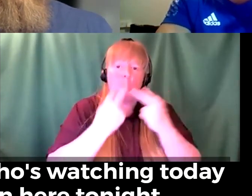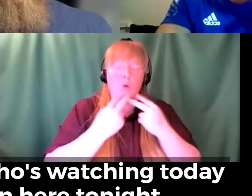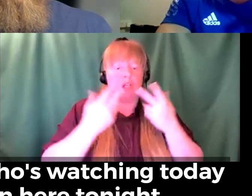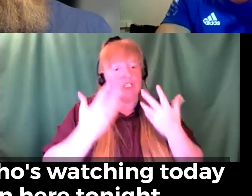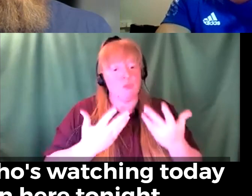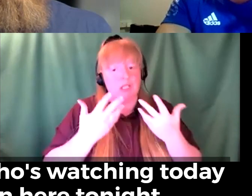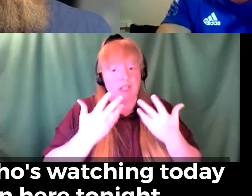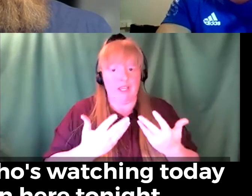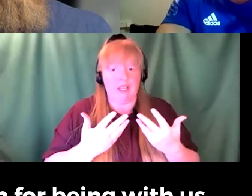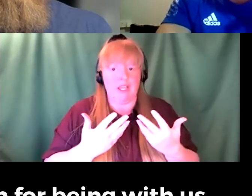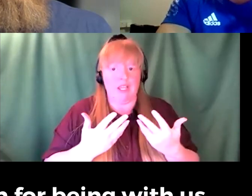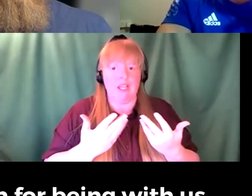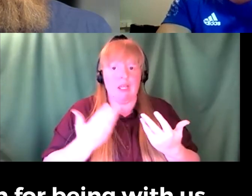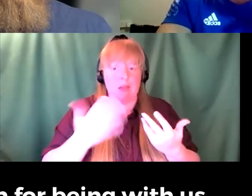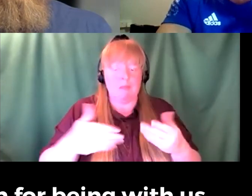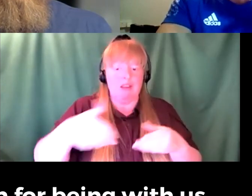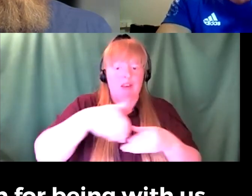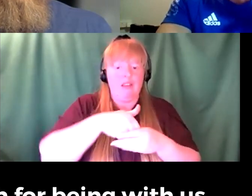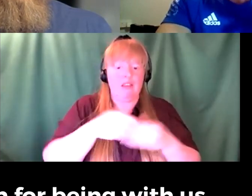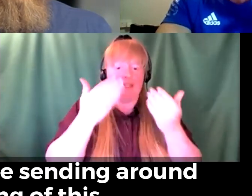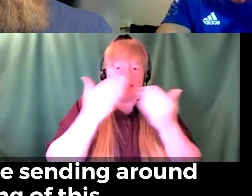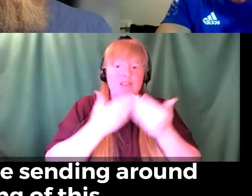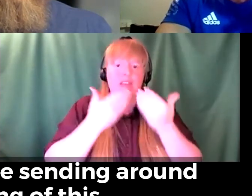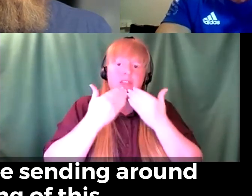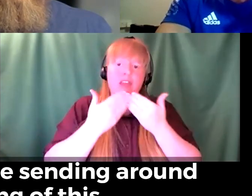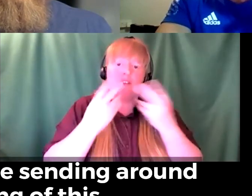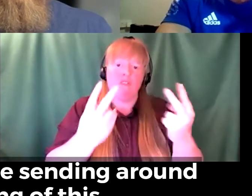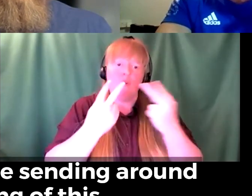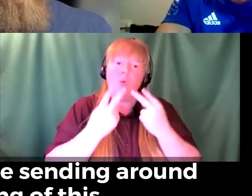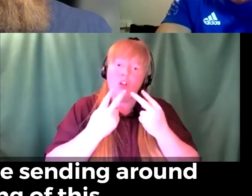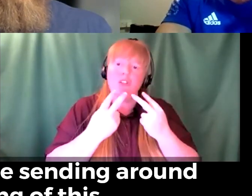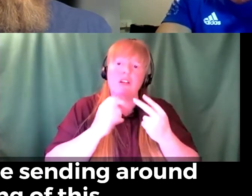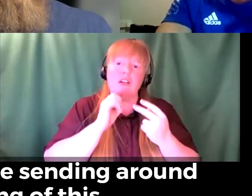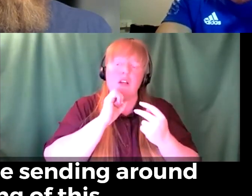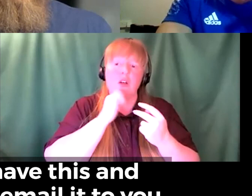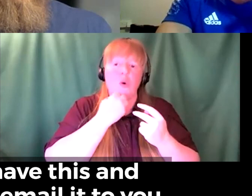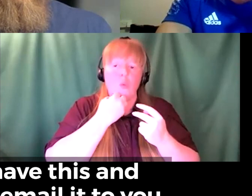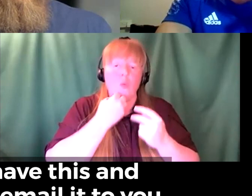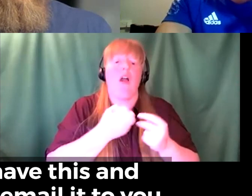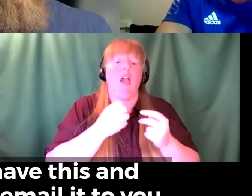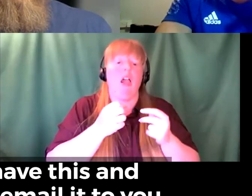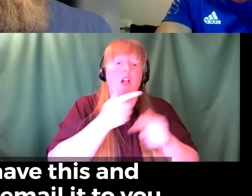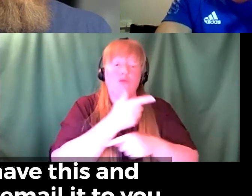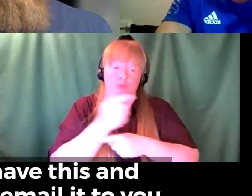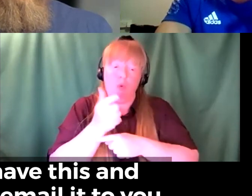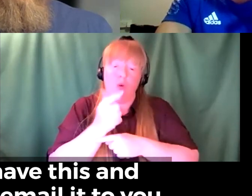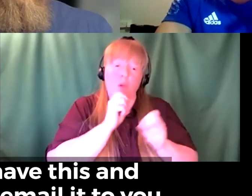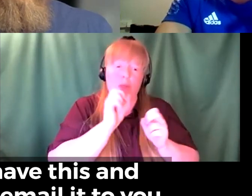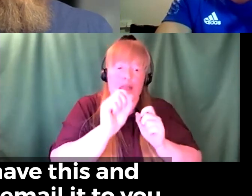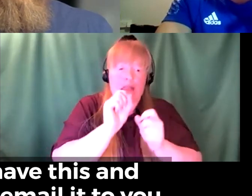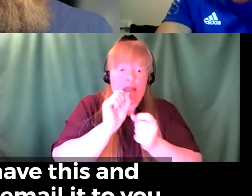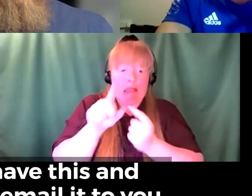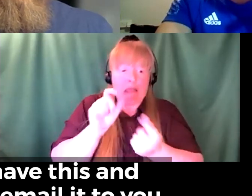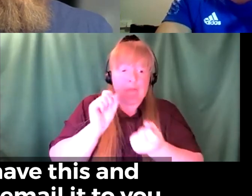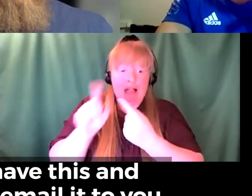and who's been here tonight, thank you so much for being with us. We are going to be sending around a recording of this, so you will have this,